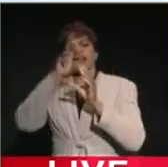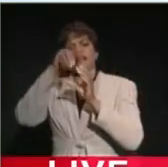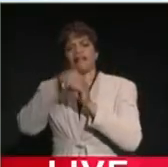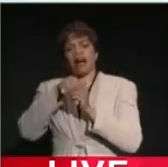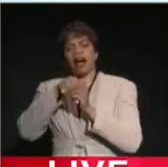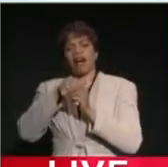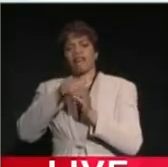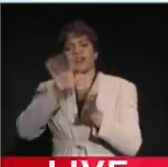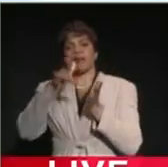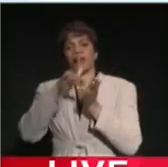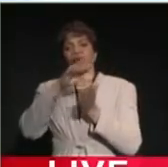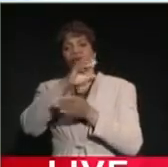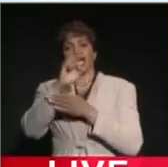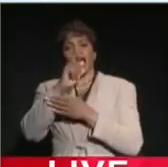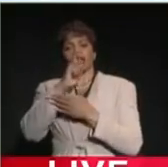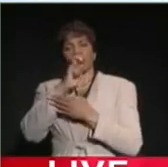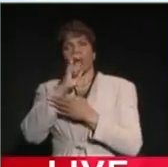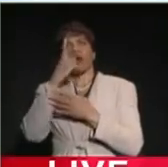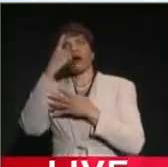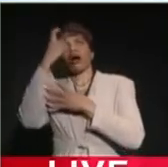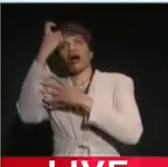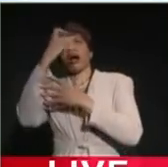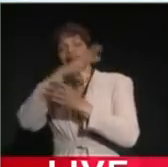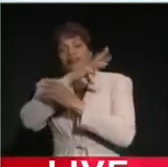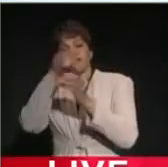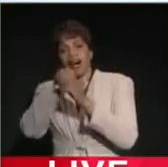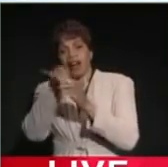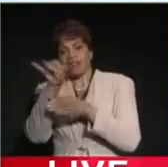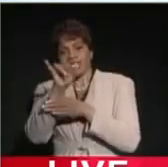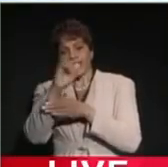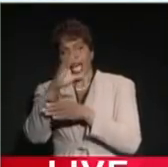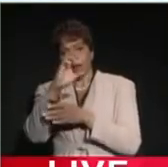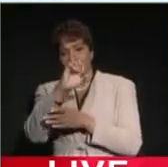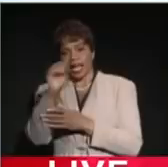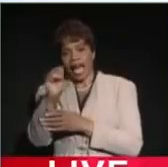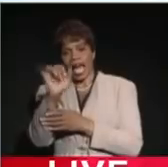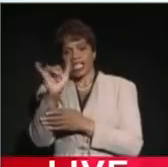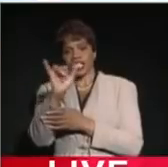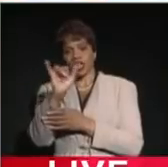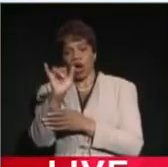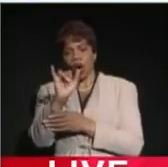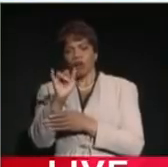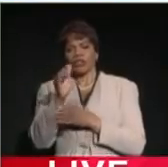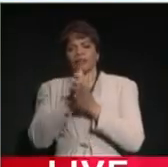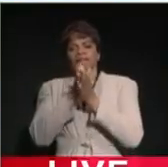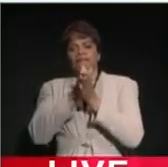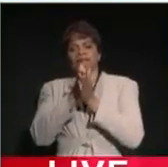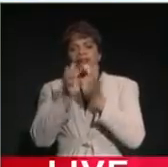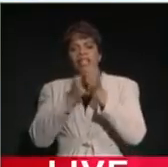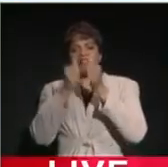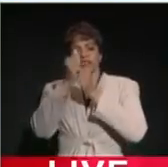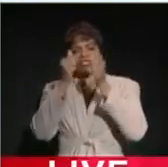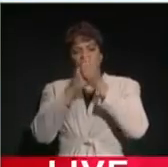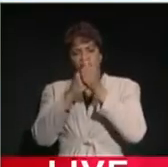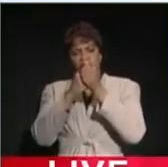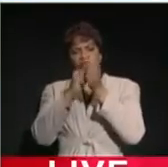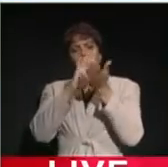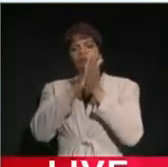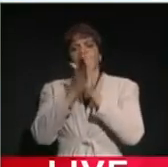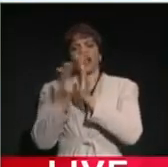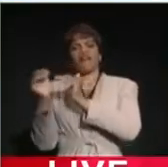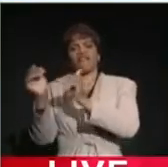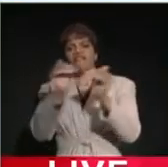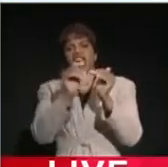those who aspire to get into the middle class. We fund public education and infrastructure. We become fair and inclusive for all